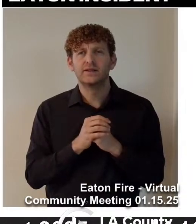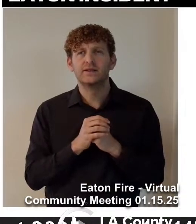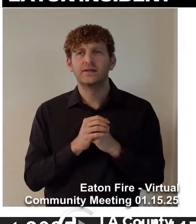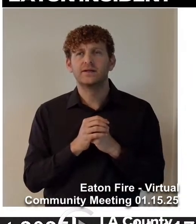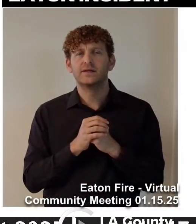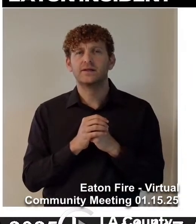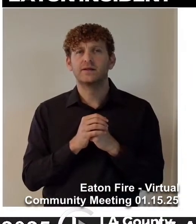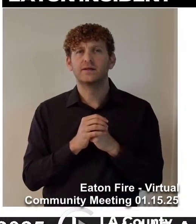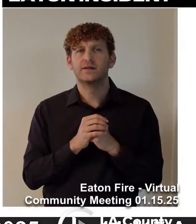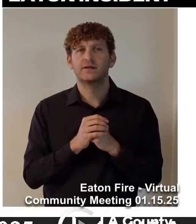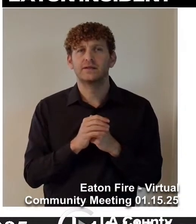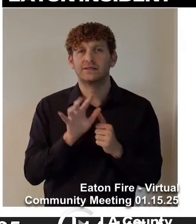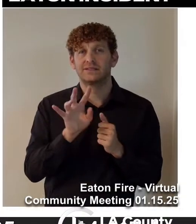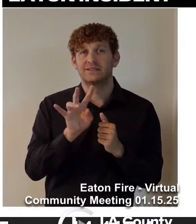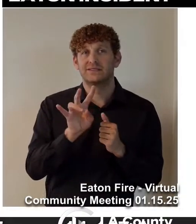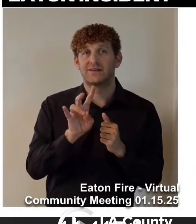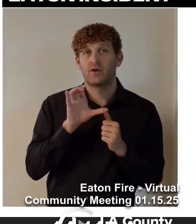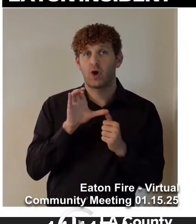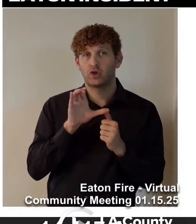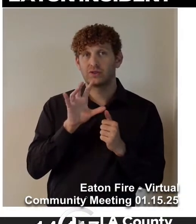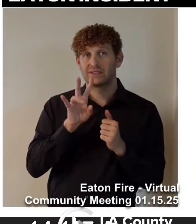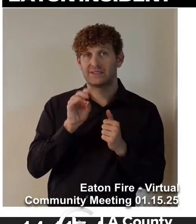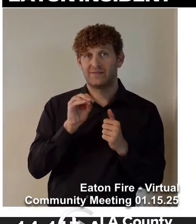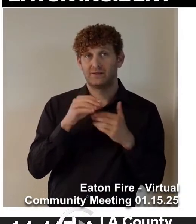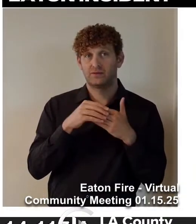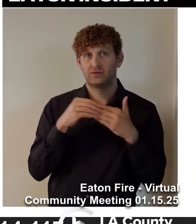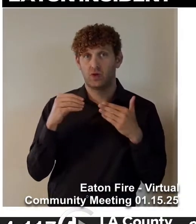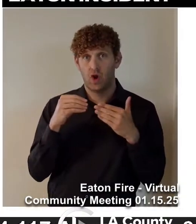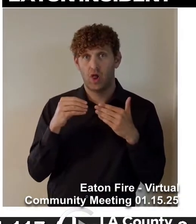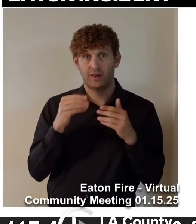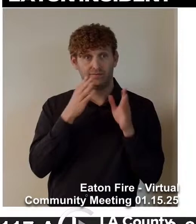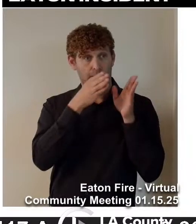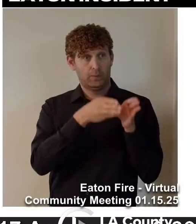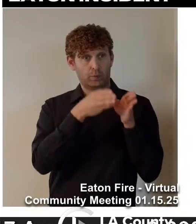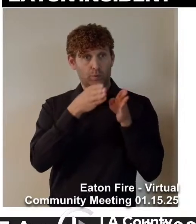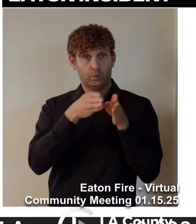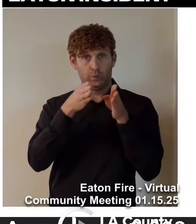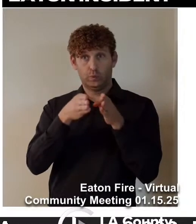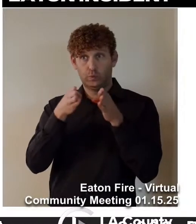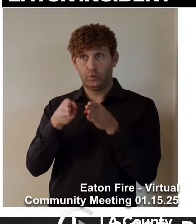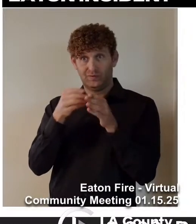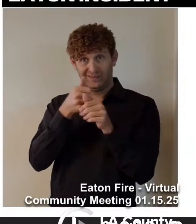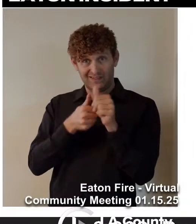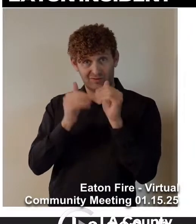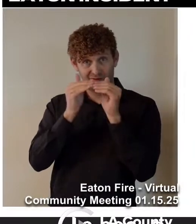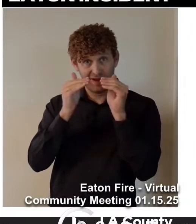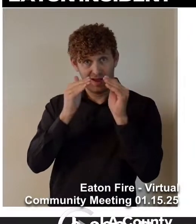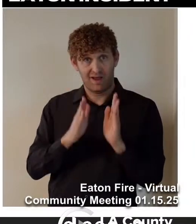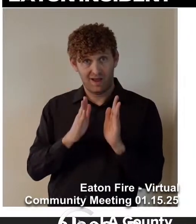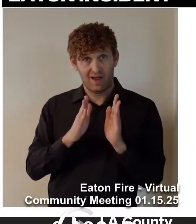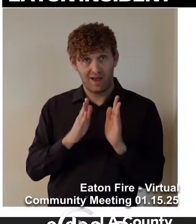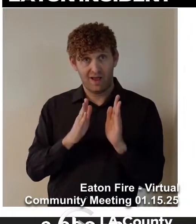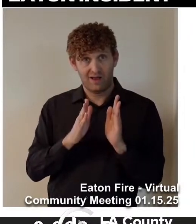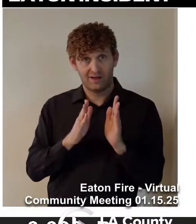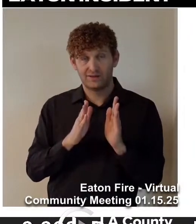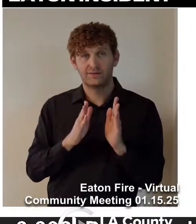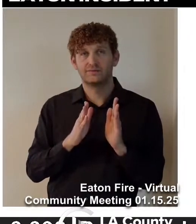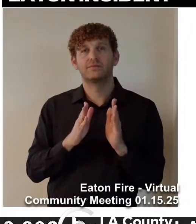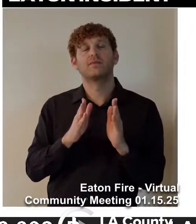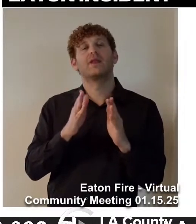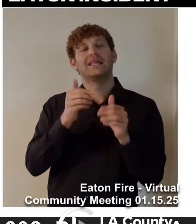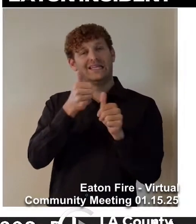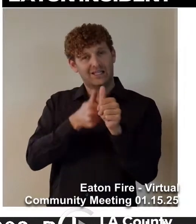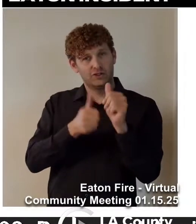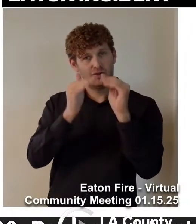is the $770 that people receive per person or per household. That is per household.